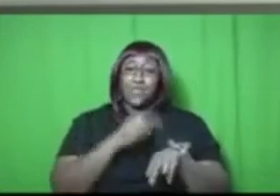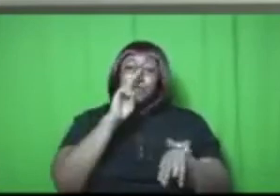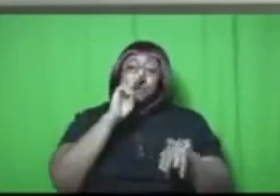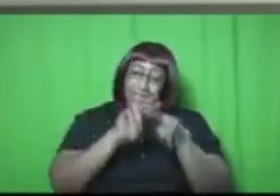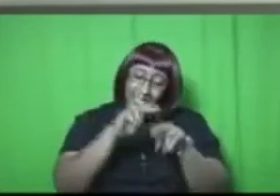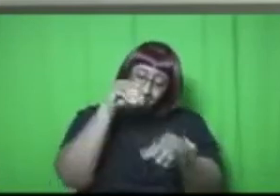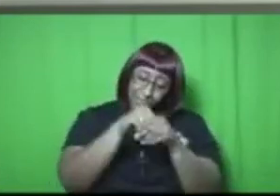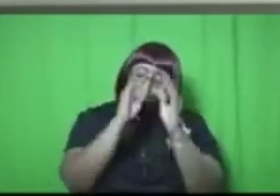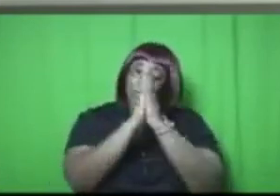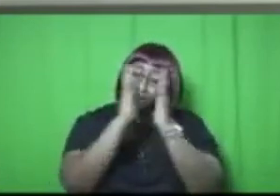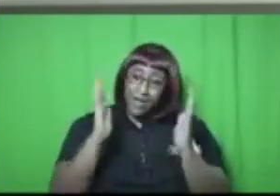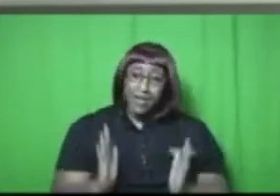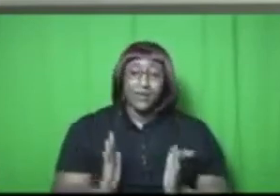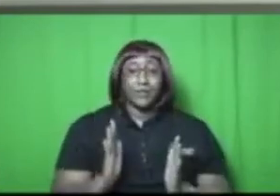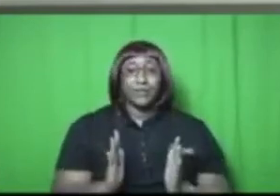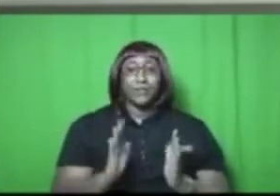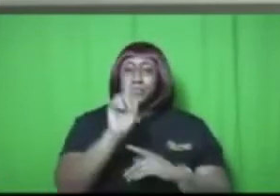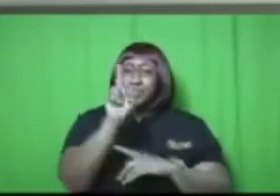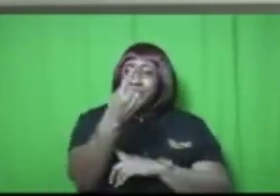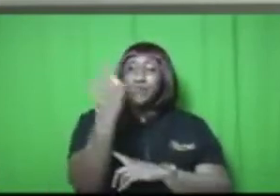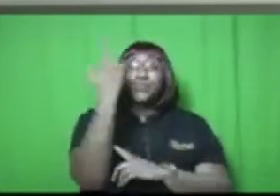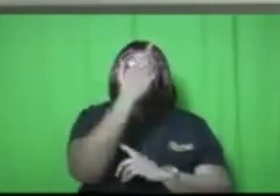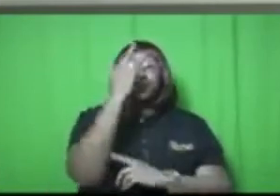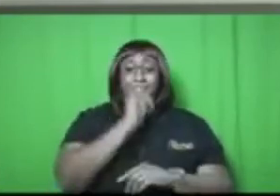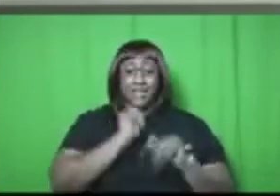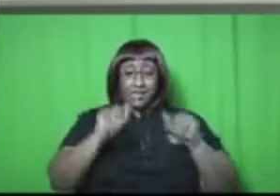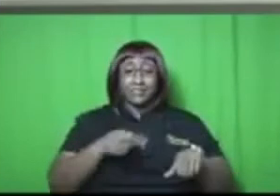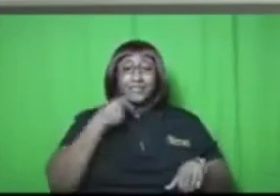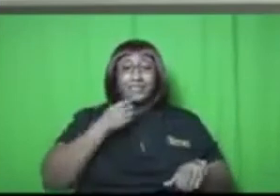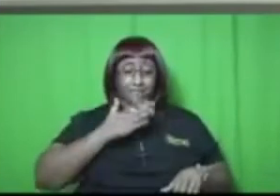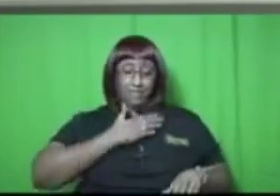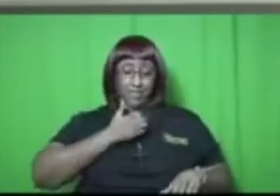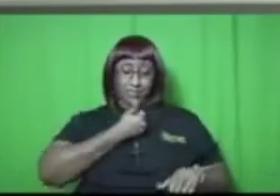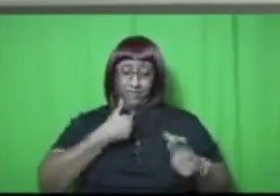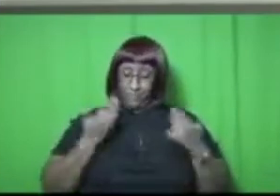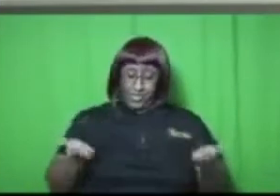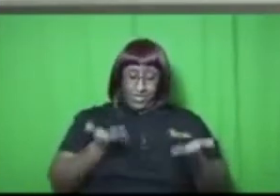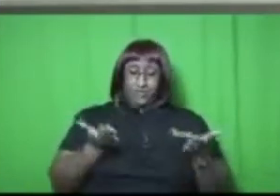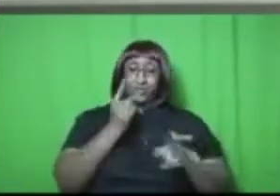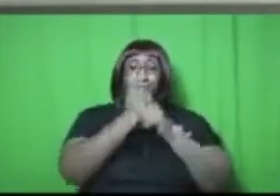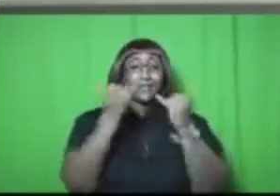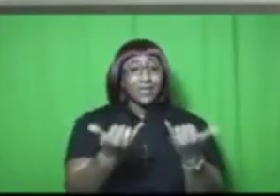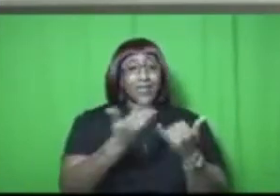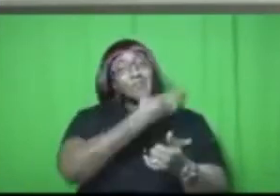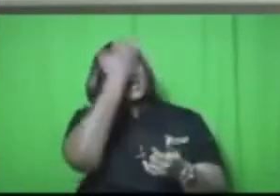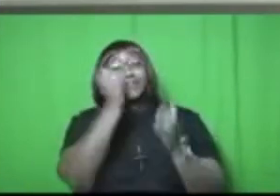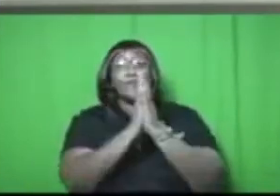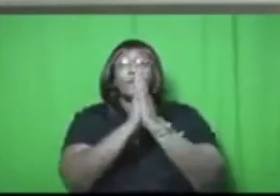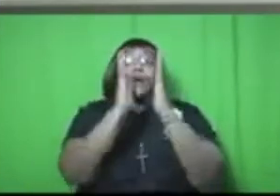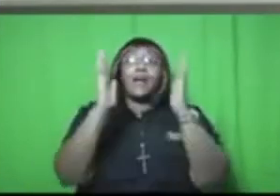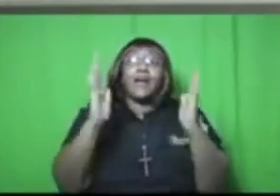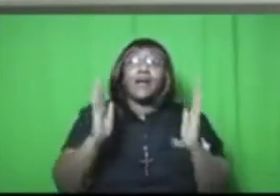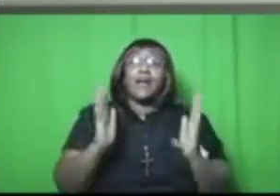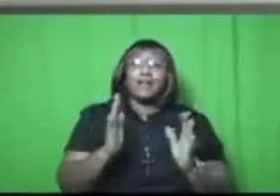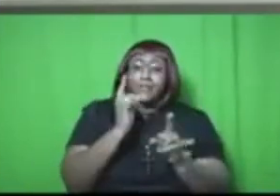are. The only reason I can say for myself I'm standing here right now is because the prayers